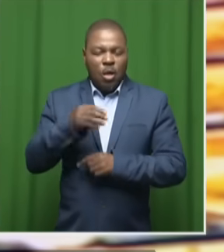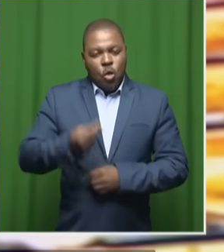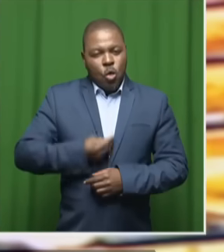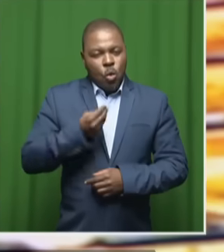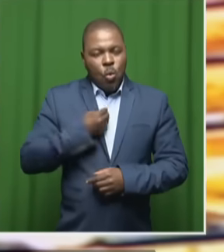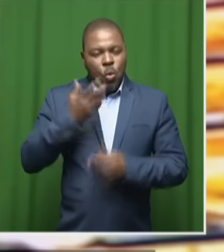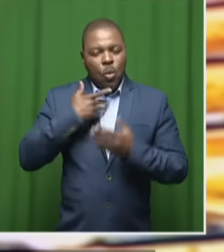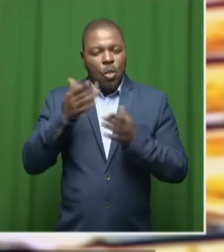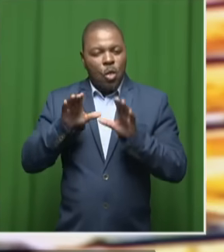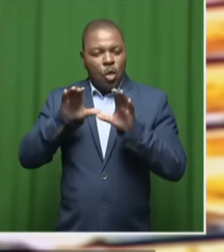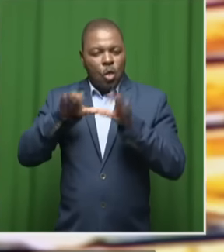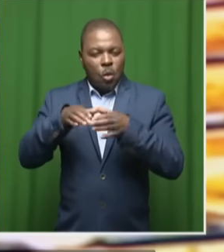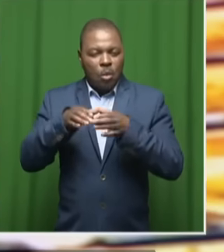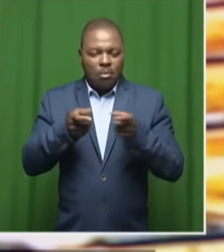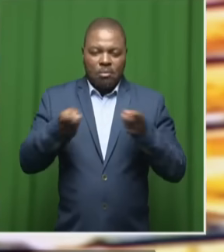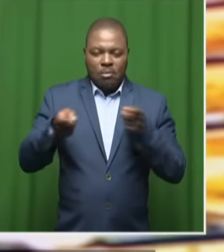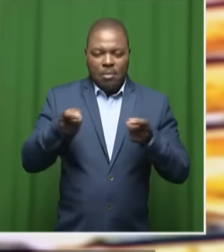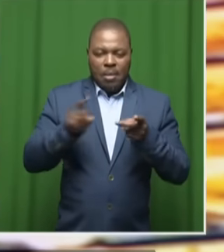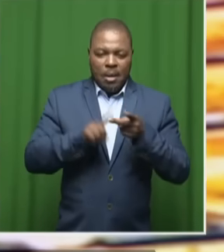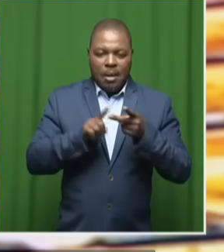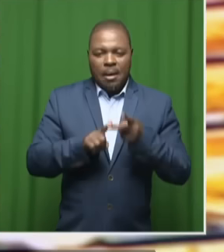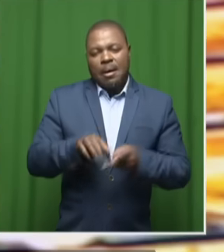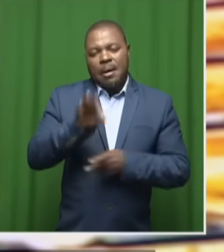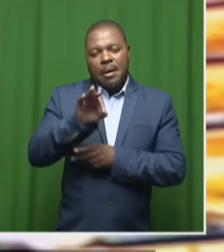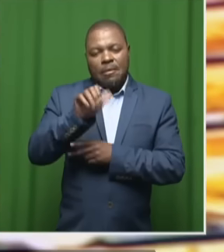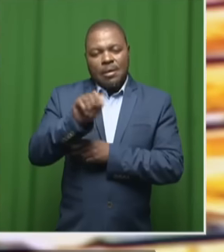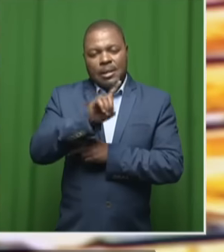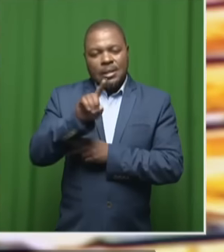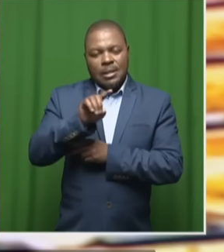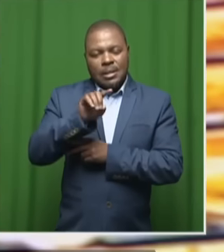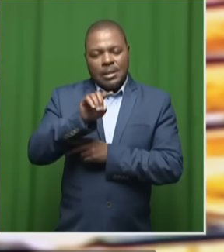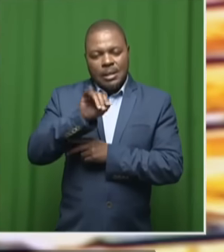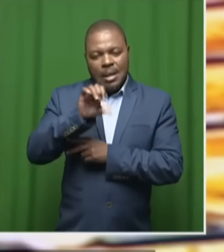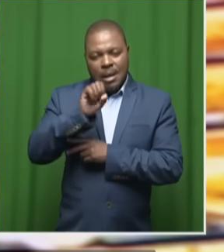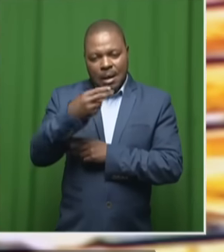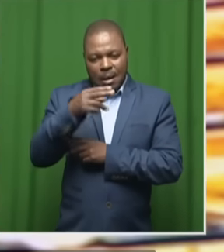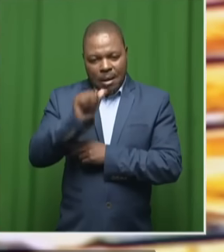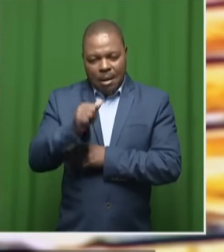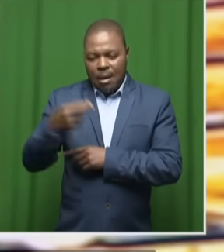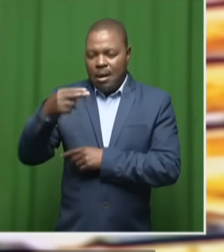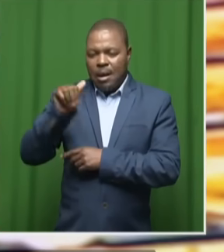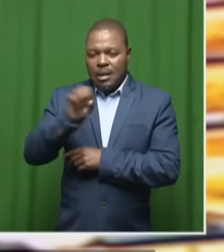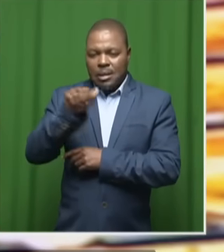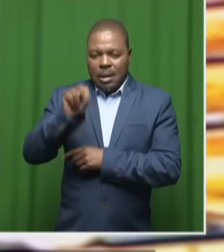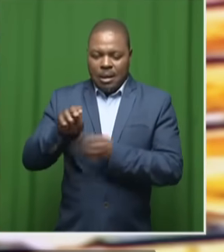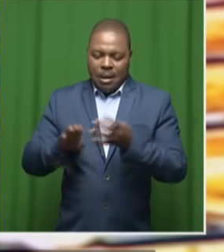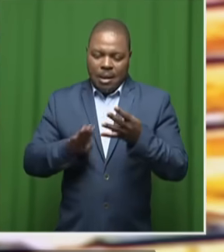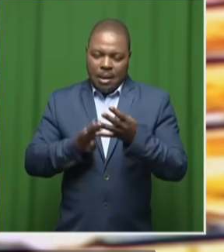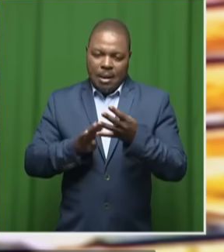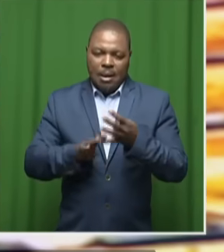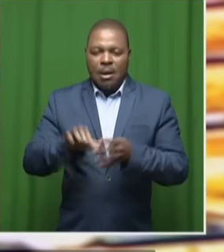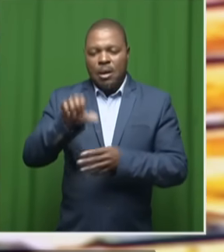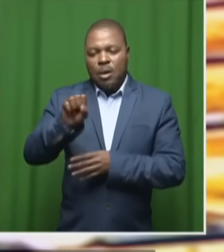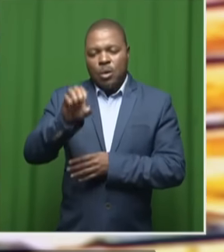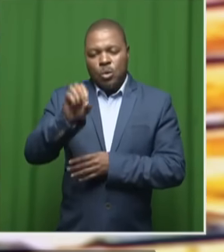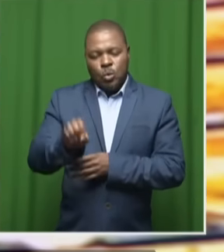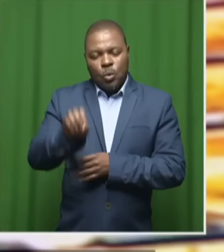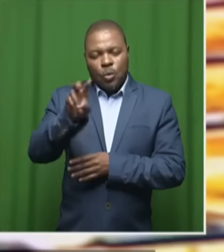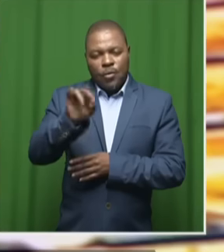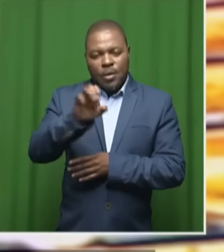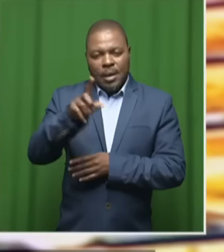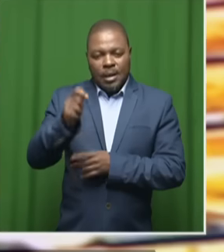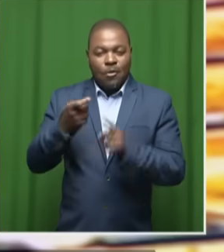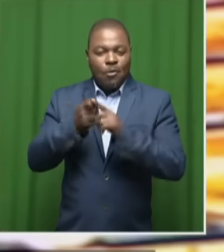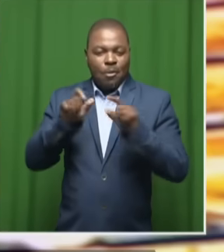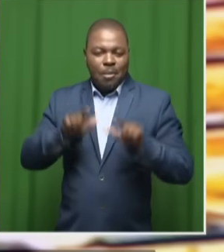League. And then you've got Fasia Hassan from the Fees Must Fall. Yeah. You remember her. And then you've got Soviet Lekhayan from the